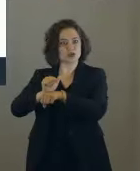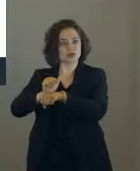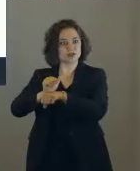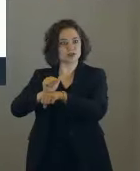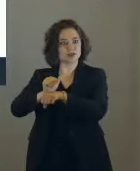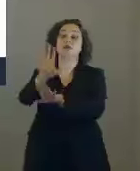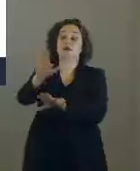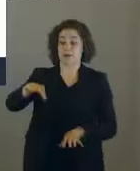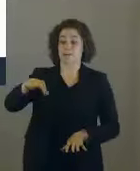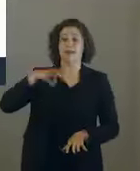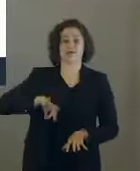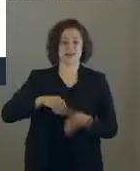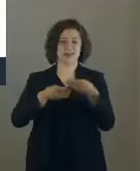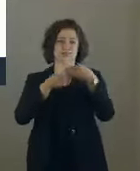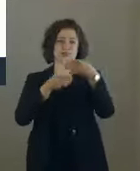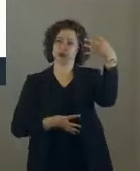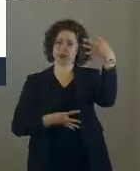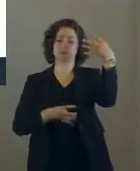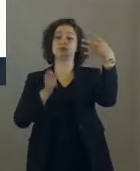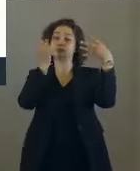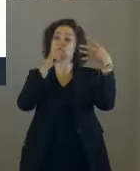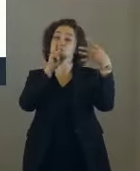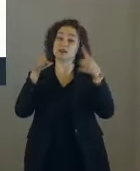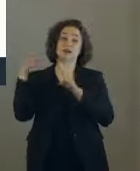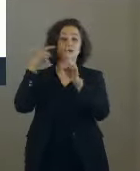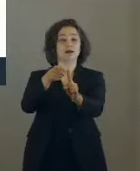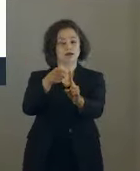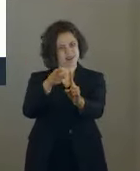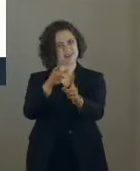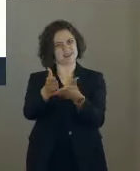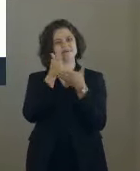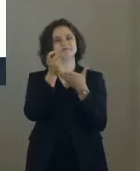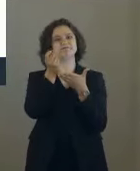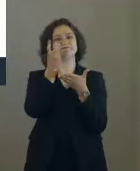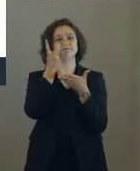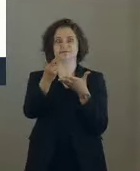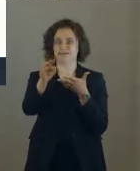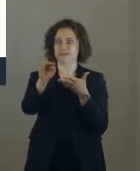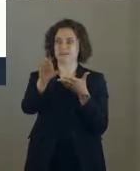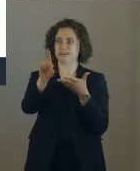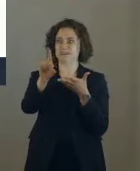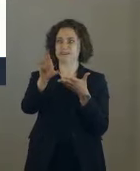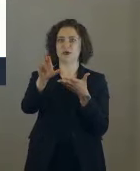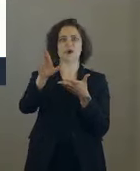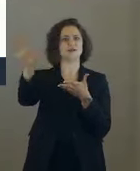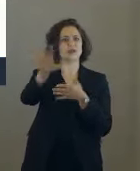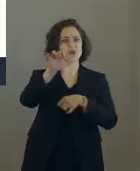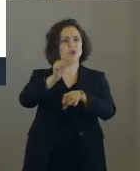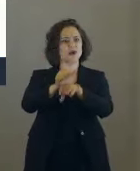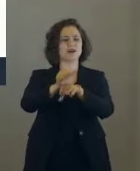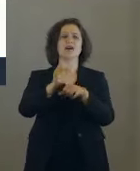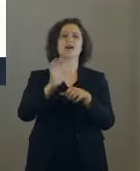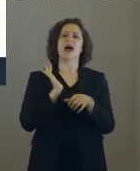is multifaceted, but at its core, it allows citizens to see the vital work that MDCR does and how aspects of our